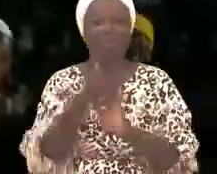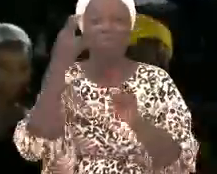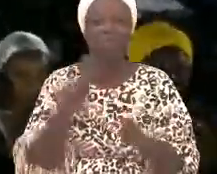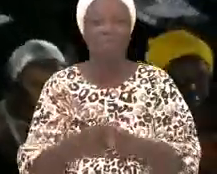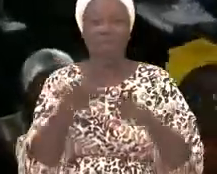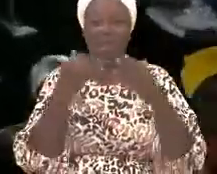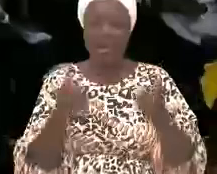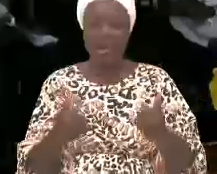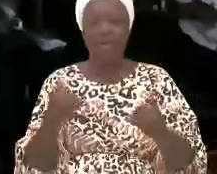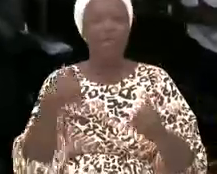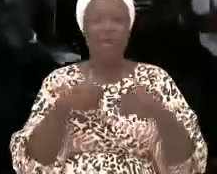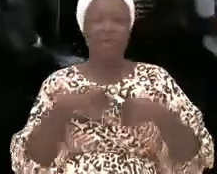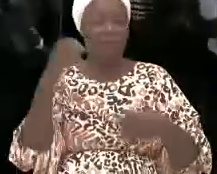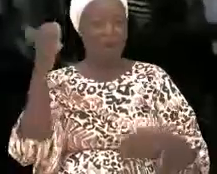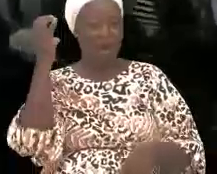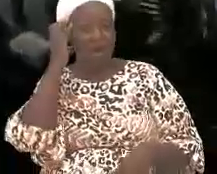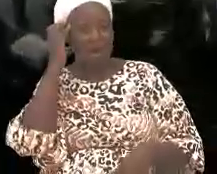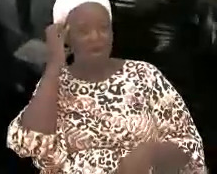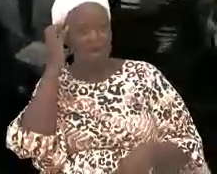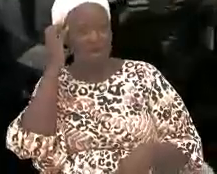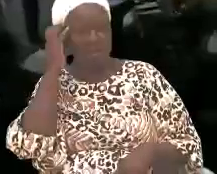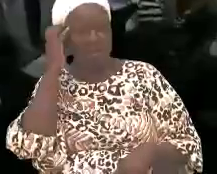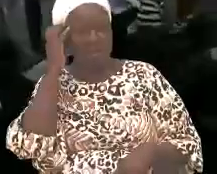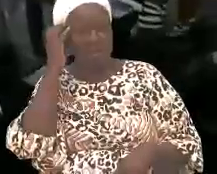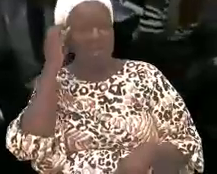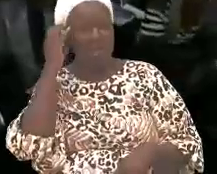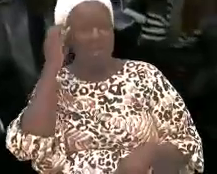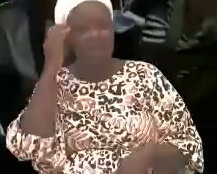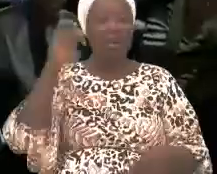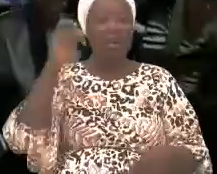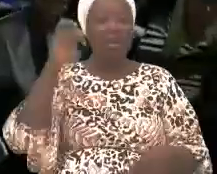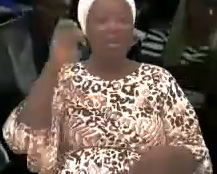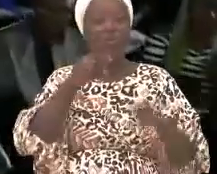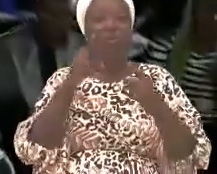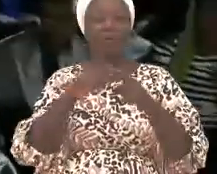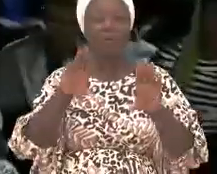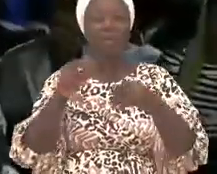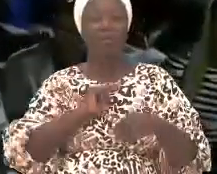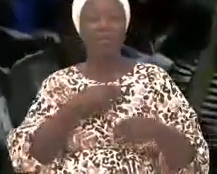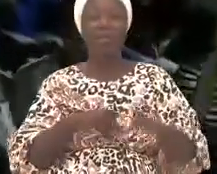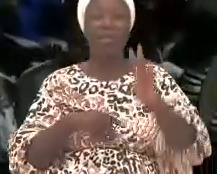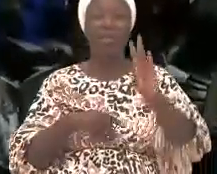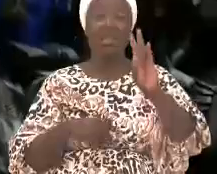have heard, and it's going to give us the sevenfold